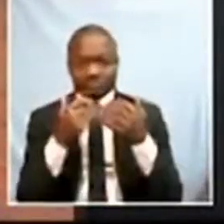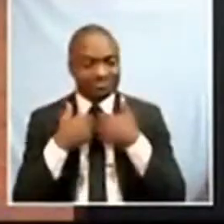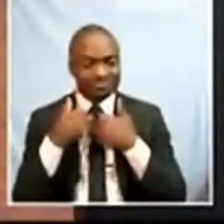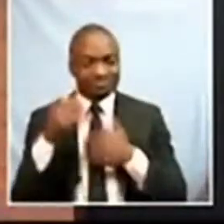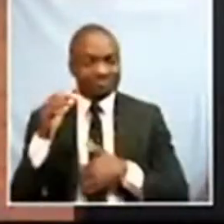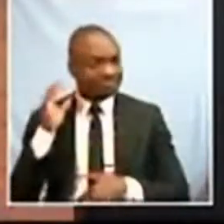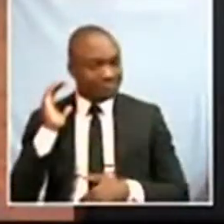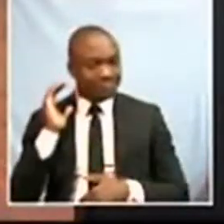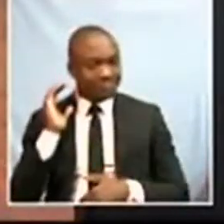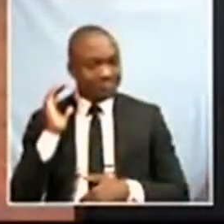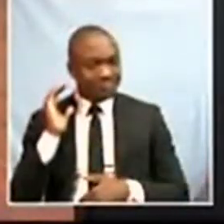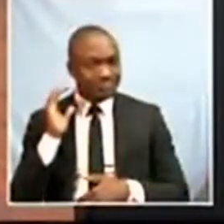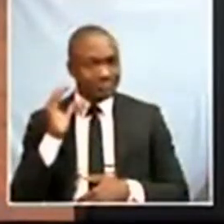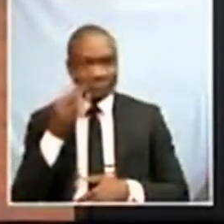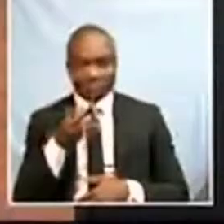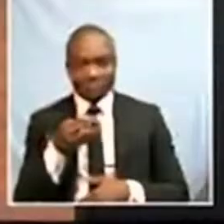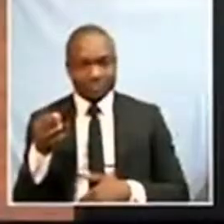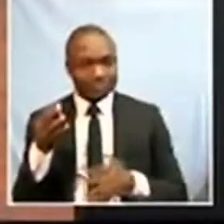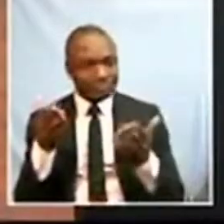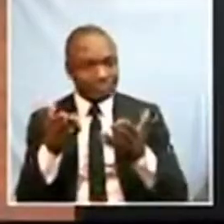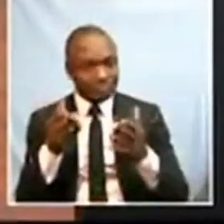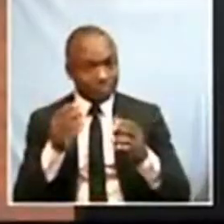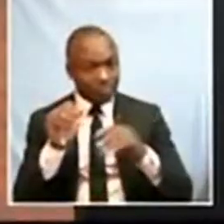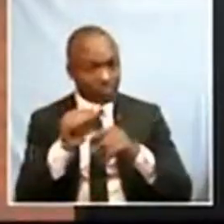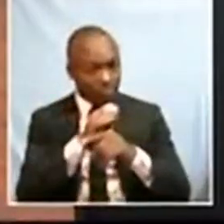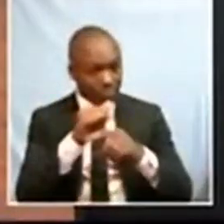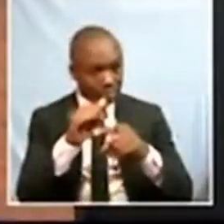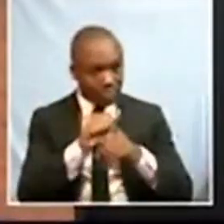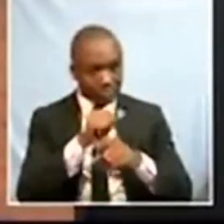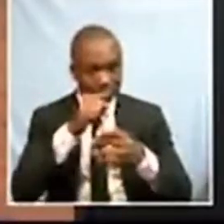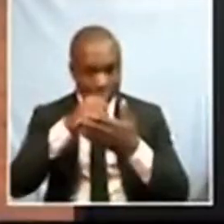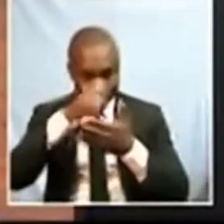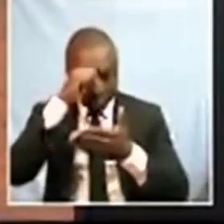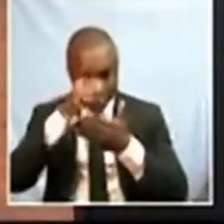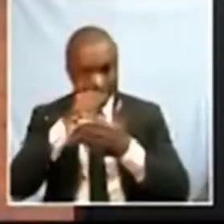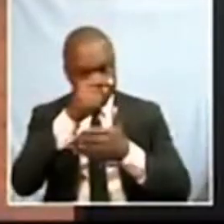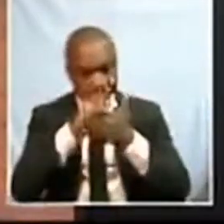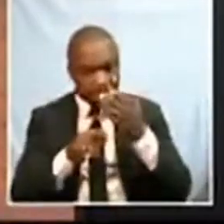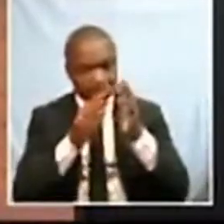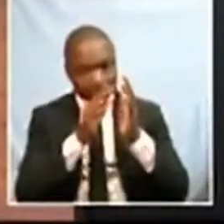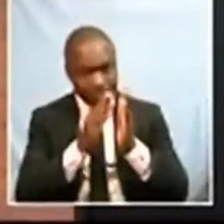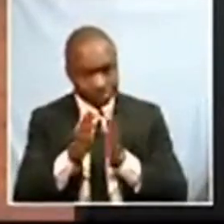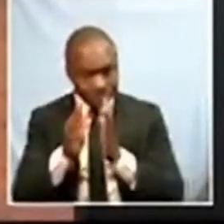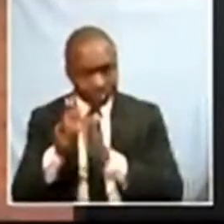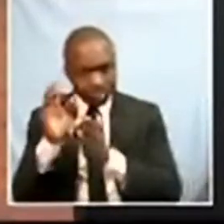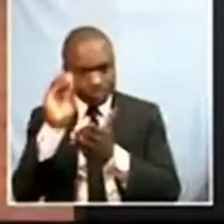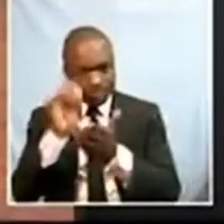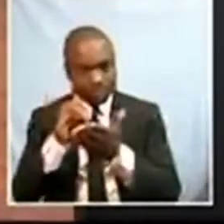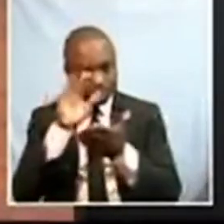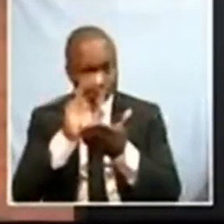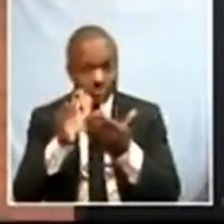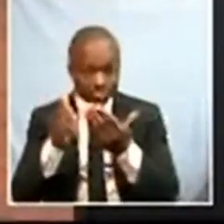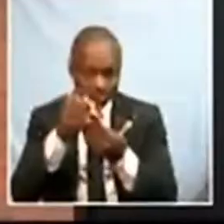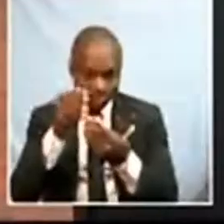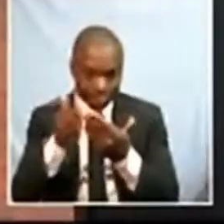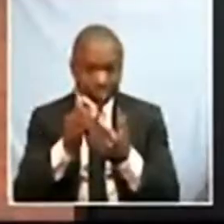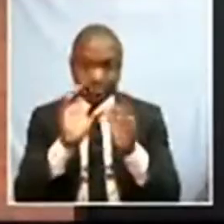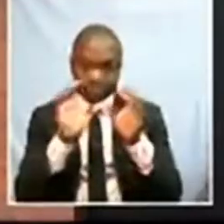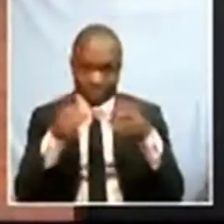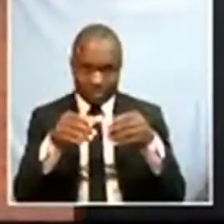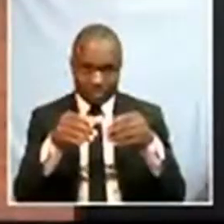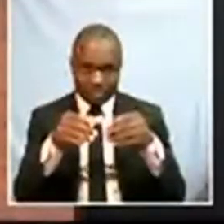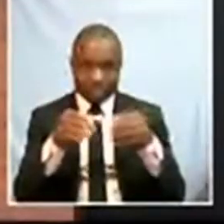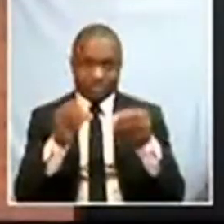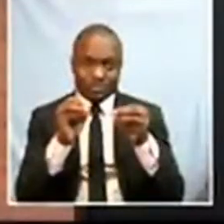which doesn't even have the facilities actually to train our students? What measures have you put in place to comfort this committee and most